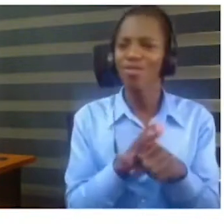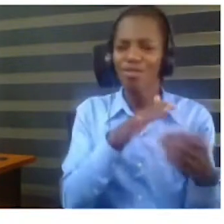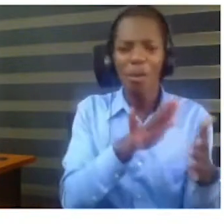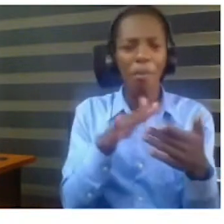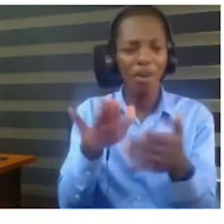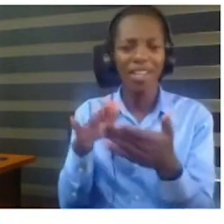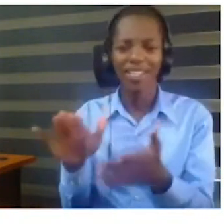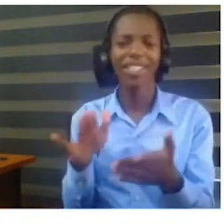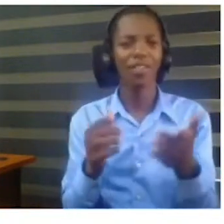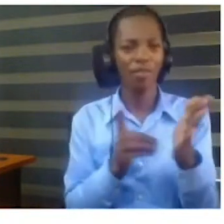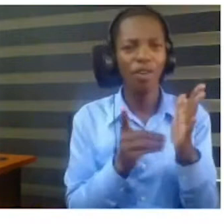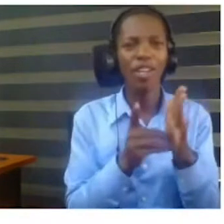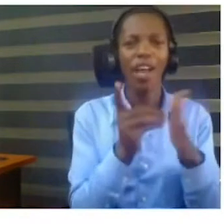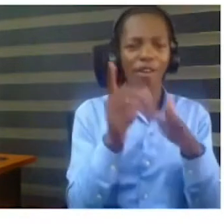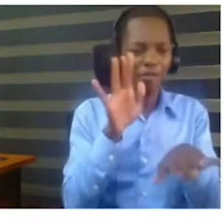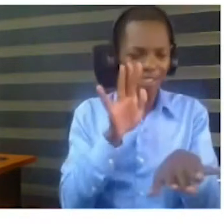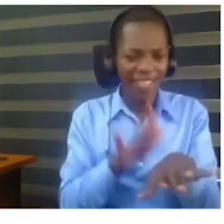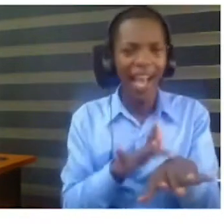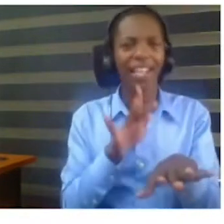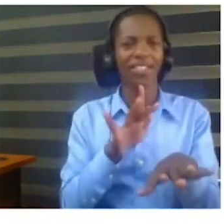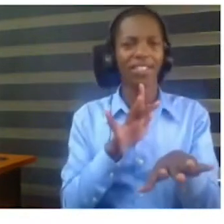touch and technology.